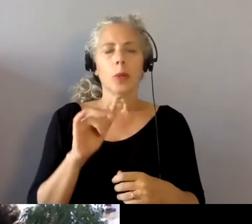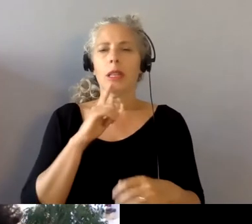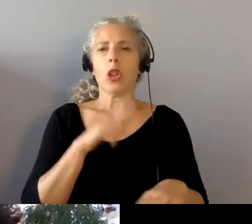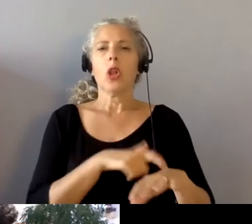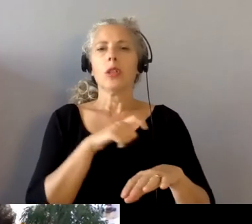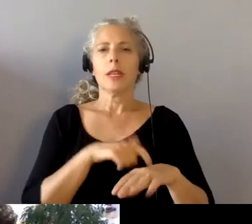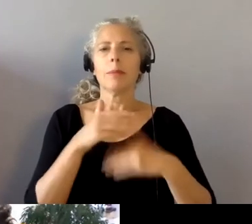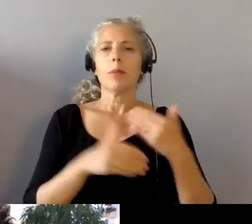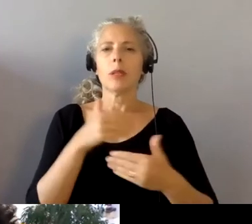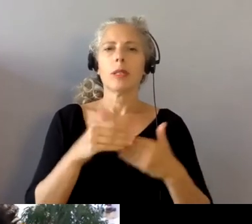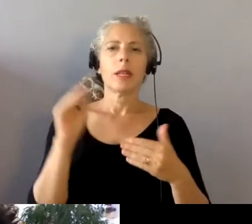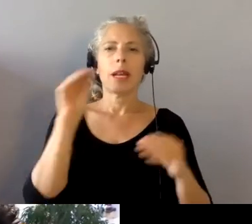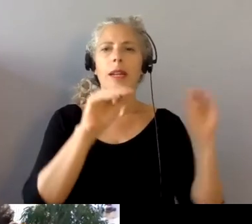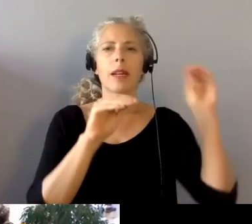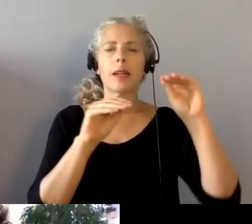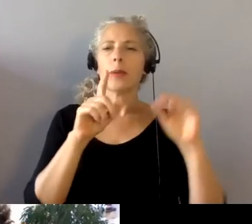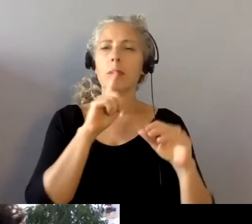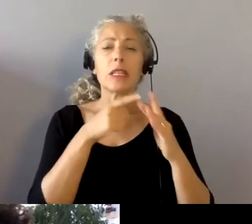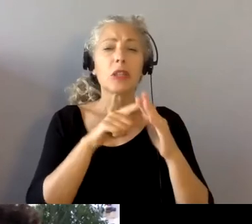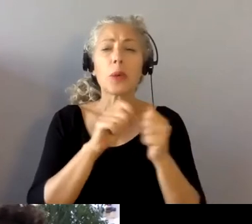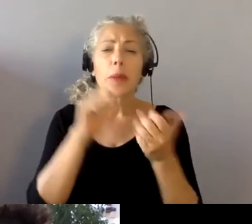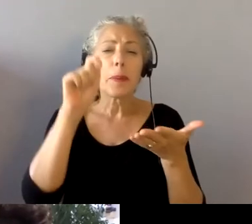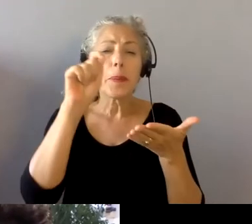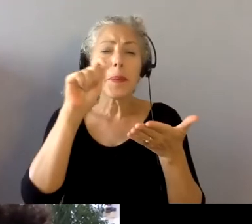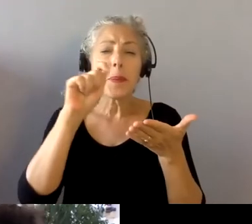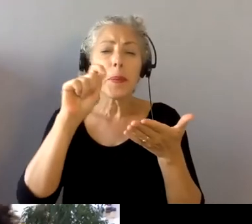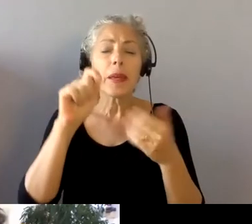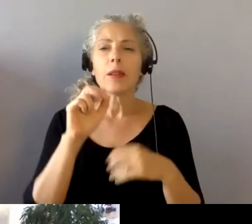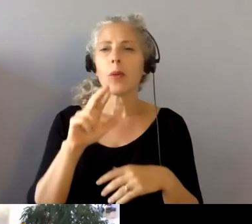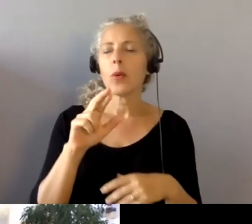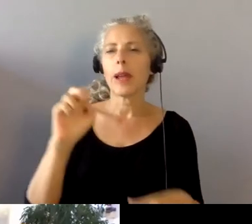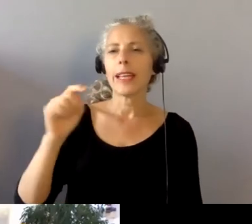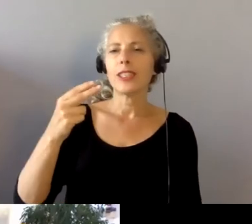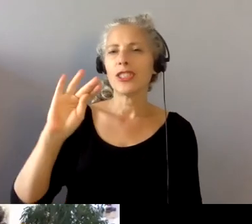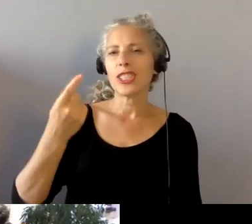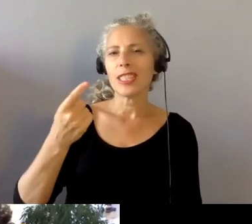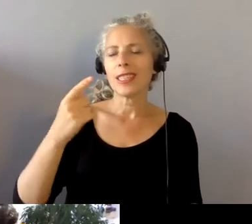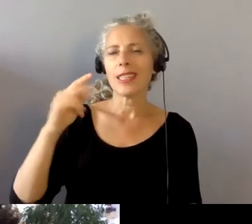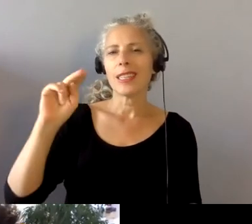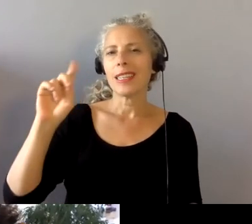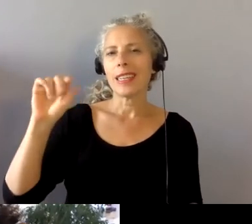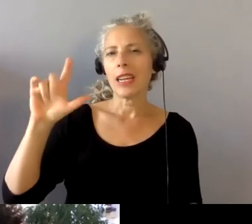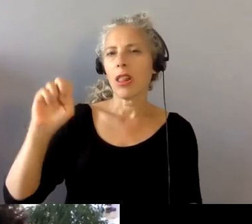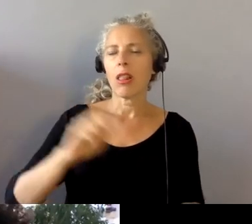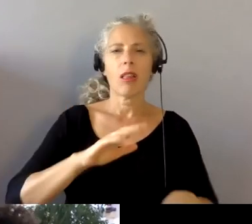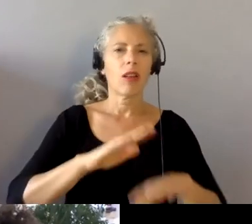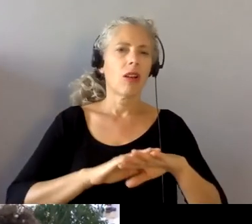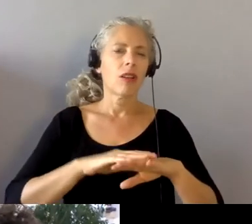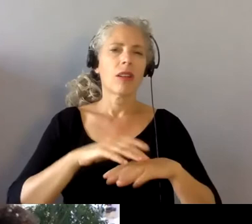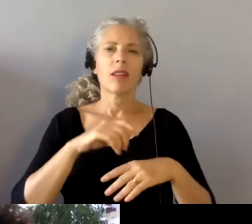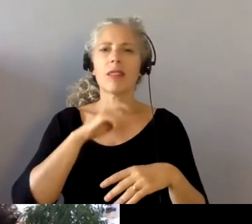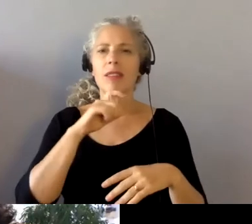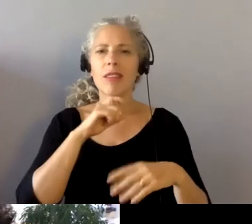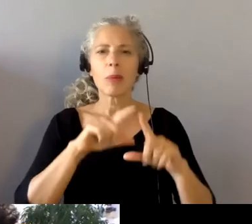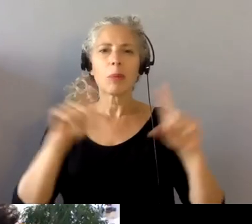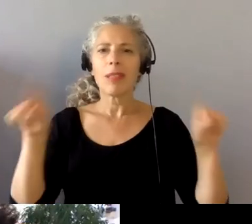all began with the tiniest rapidiograph pen or a etching needle on a copper plate, and little by